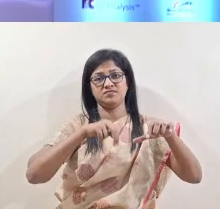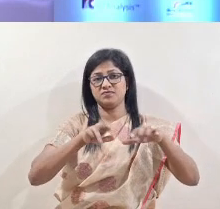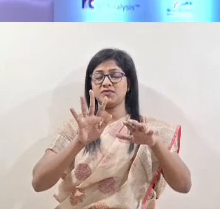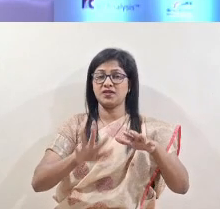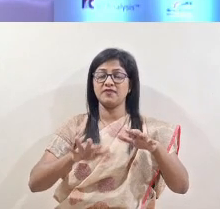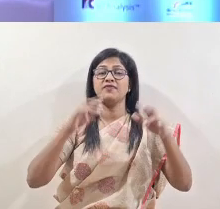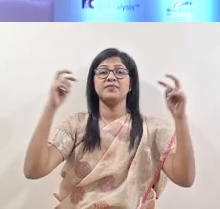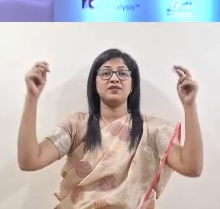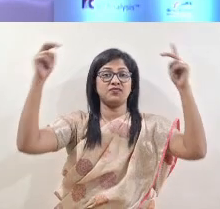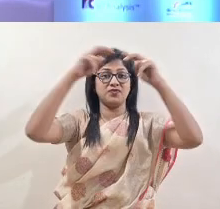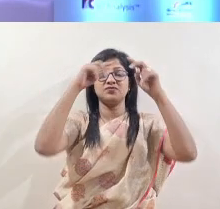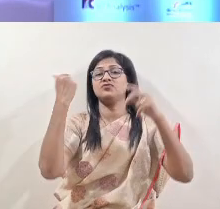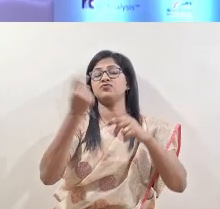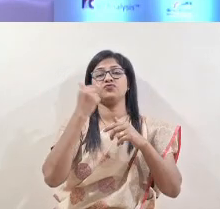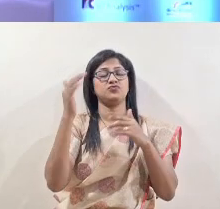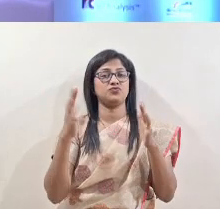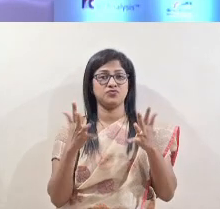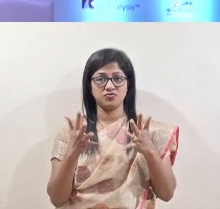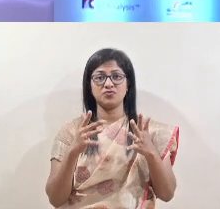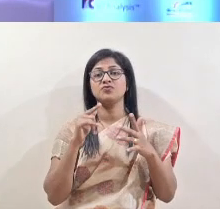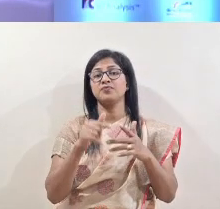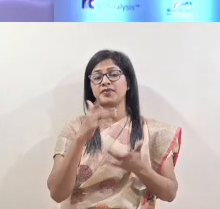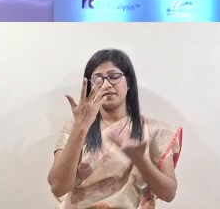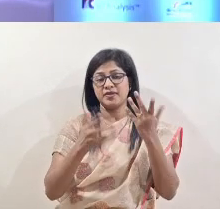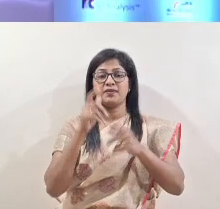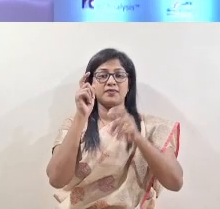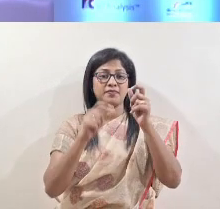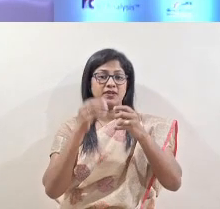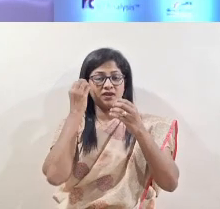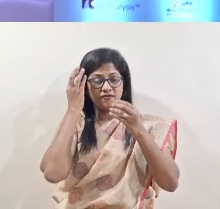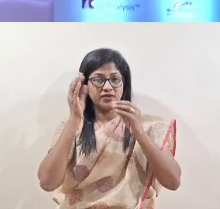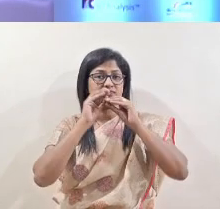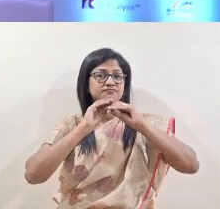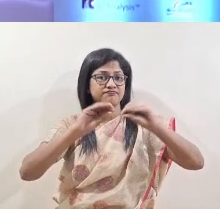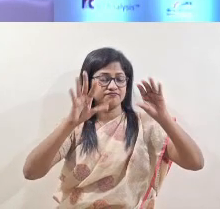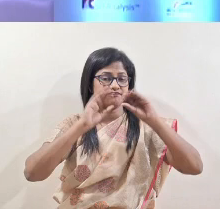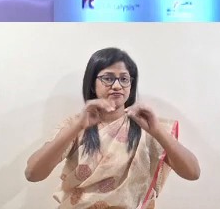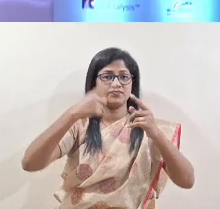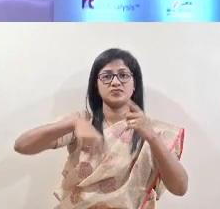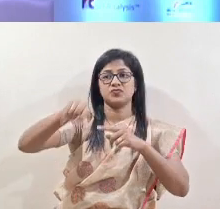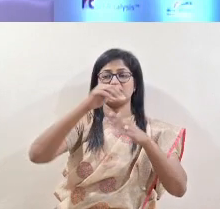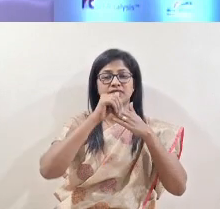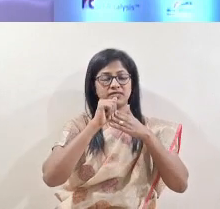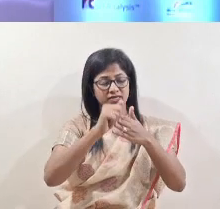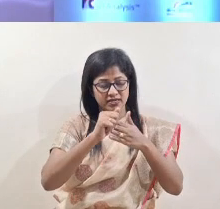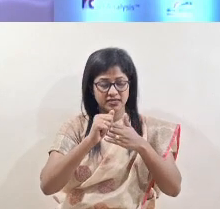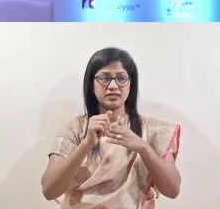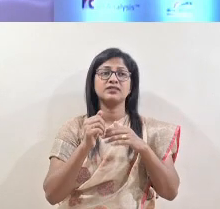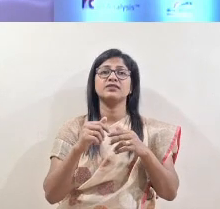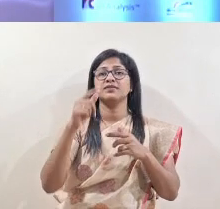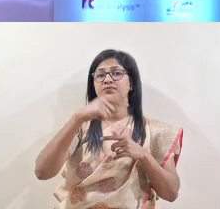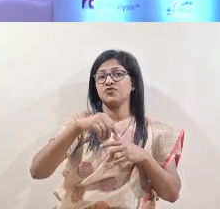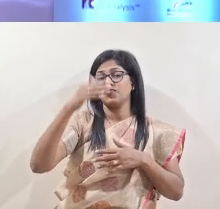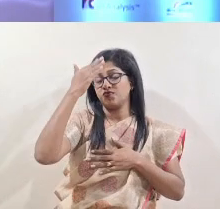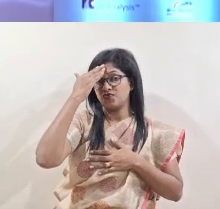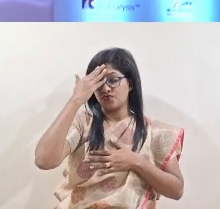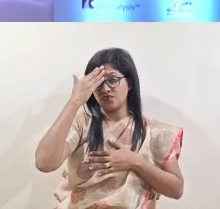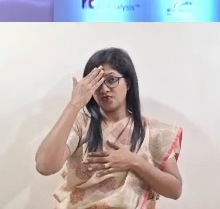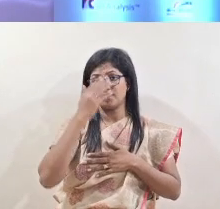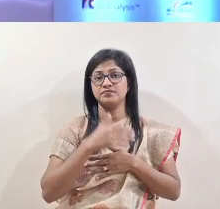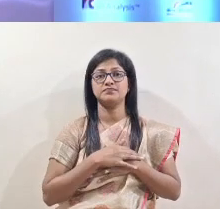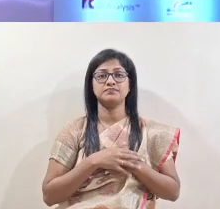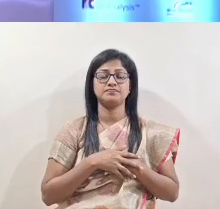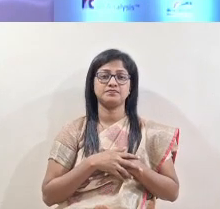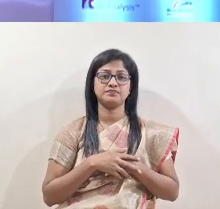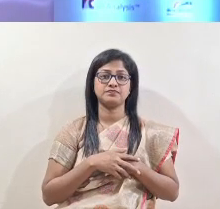remains underutilized. So we can conduct some public awareness campaigns to guide them or to inform them about the benefits of